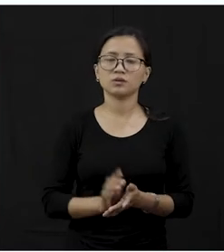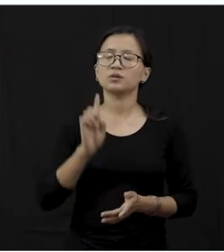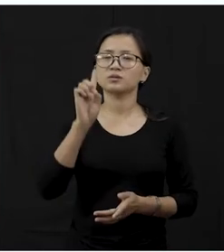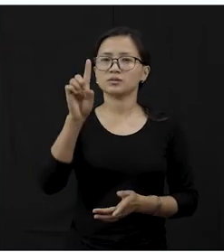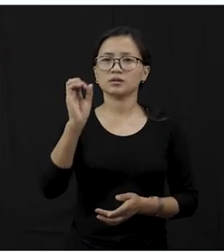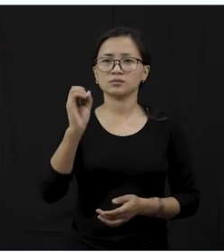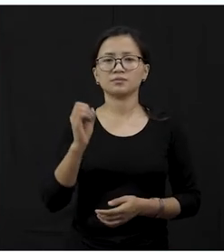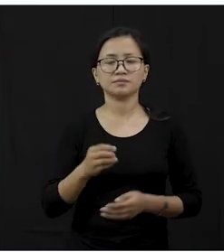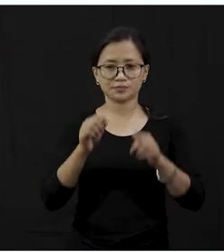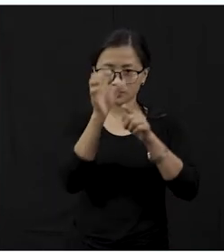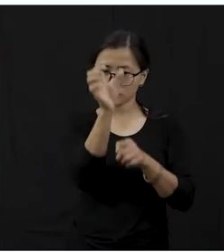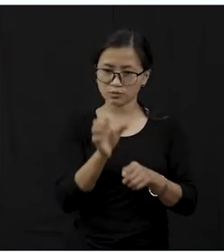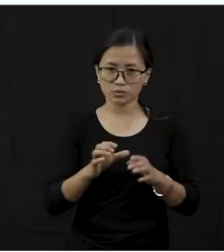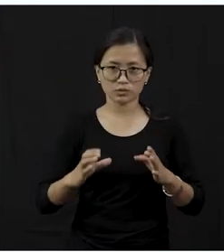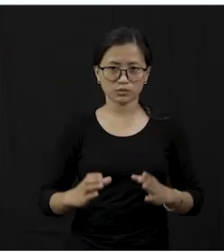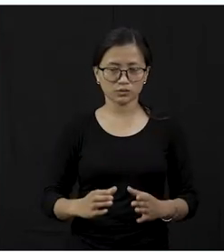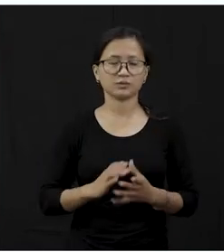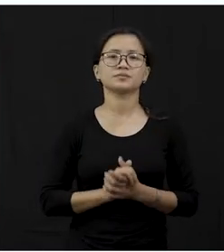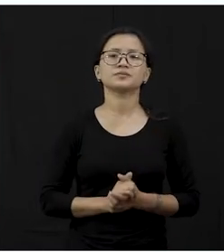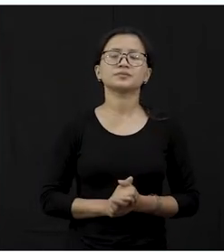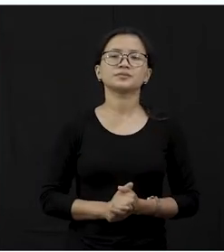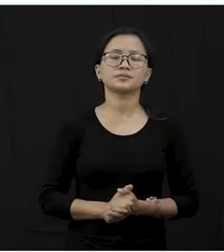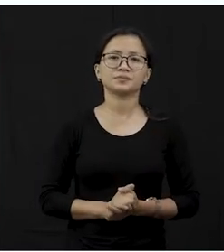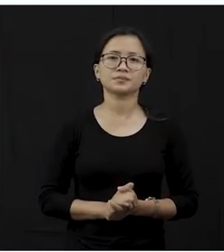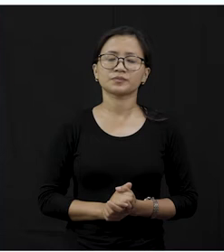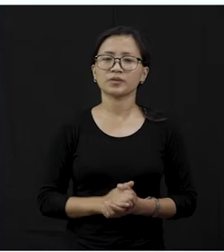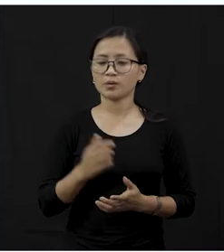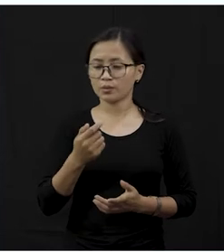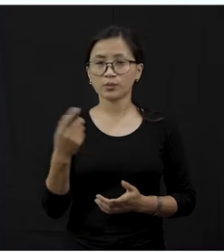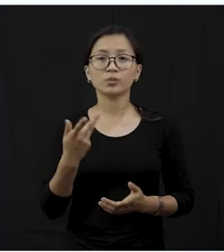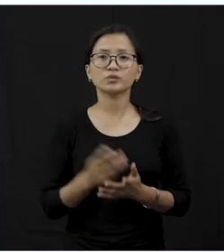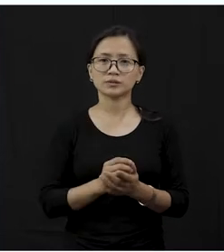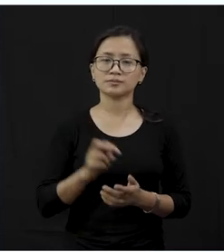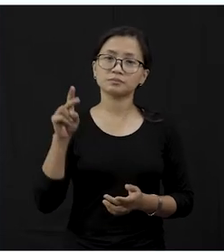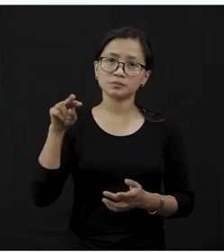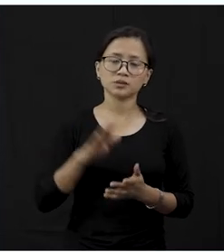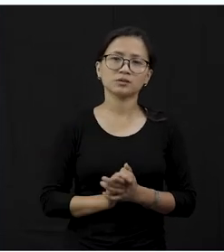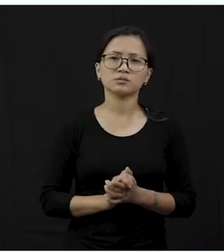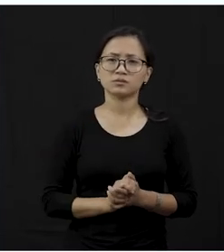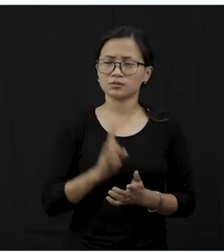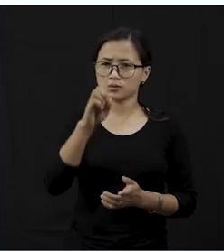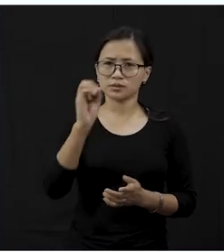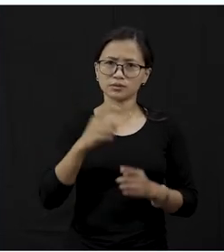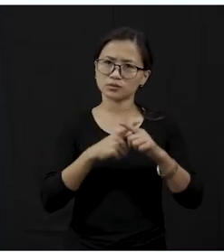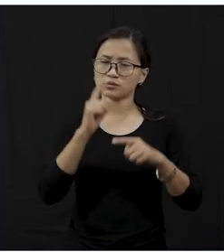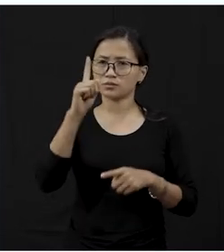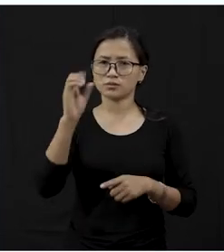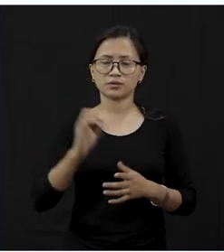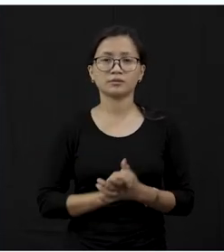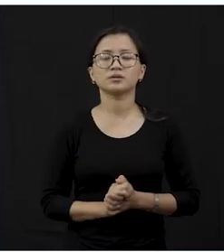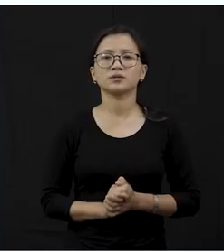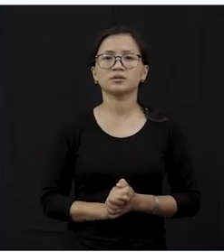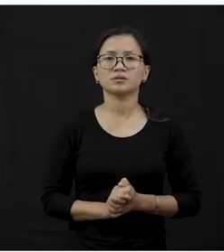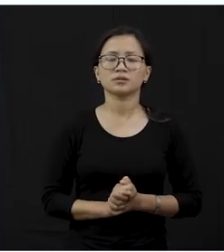bottles. So if the Mr. Pen is buying for 10 boxes, which means 10 into 10, because 10 boxes multiplied